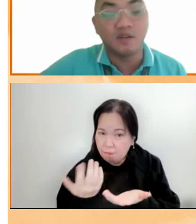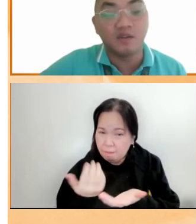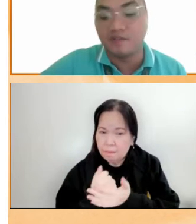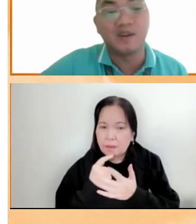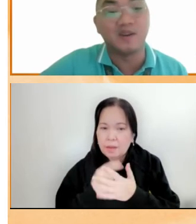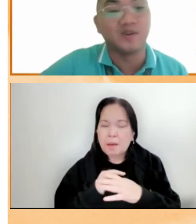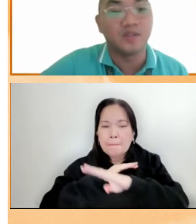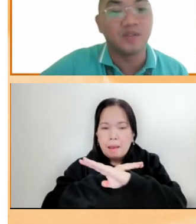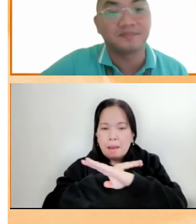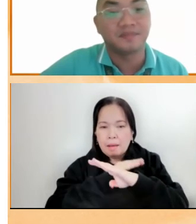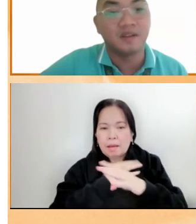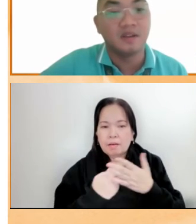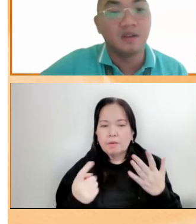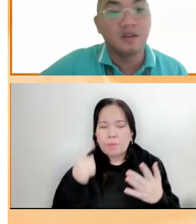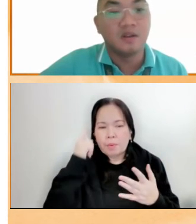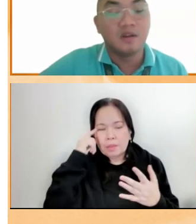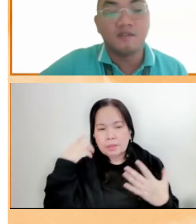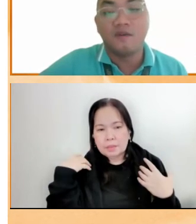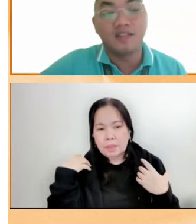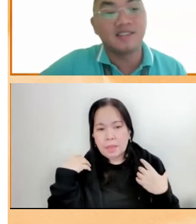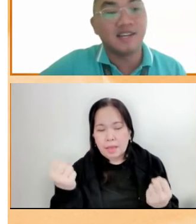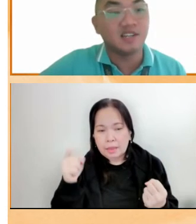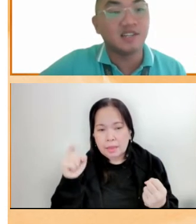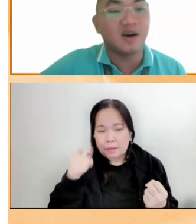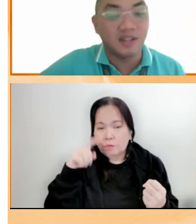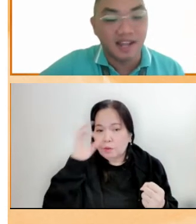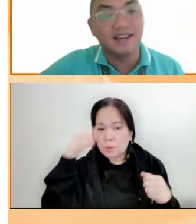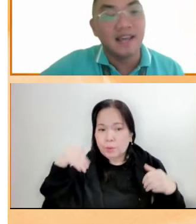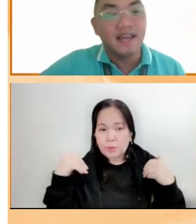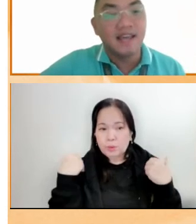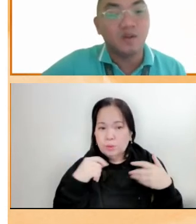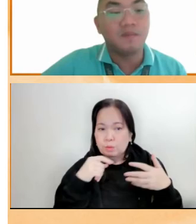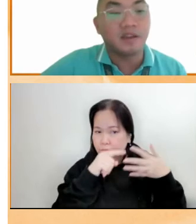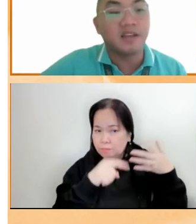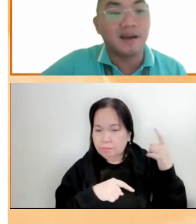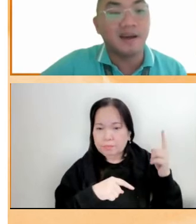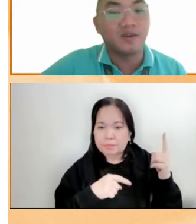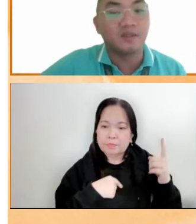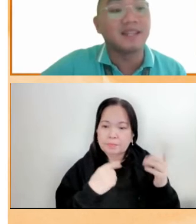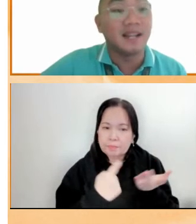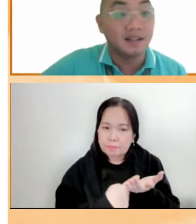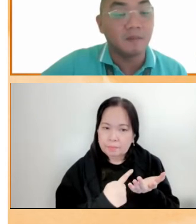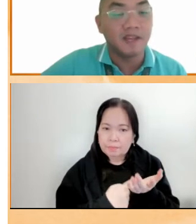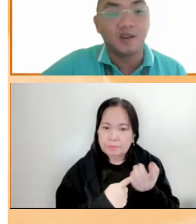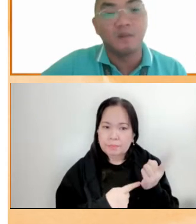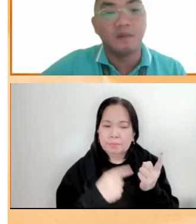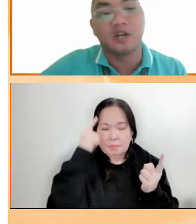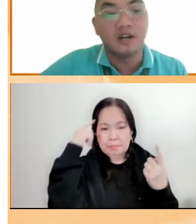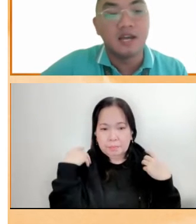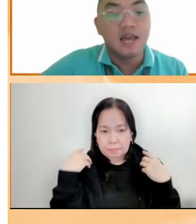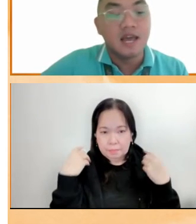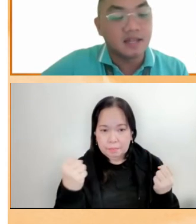of the Filipino Youth. For this session's outline, I will be talking about mental health in a global